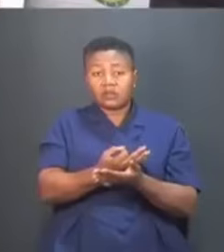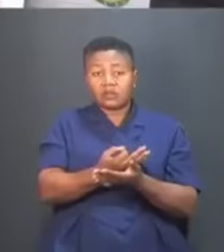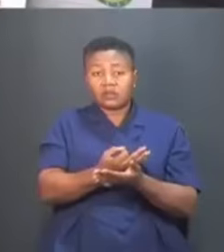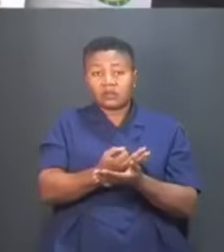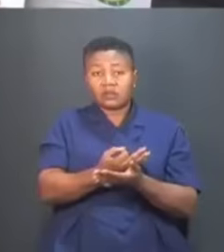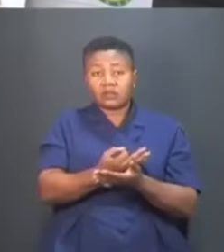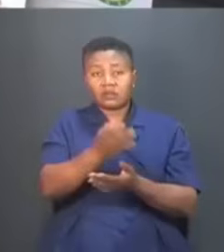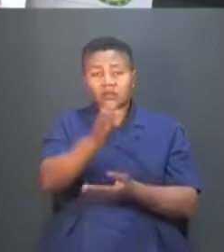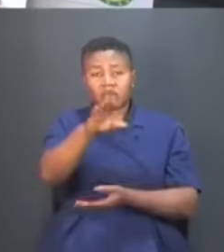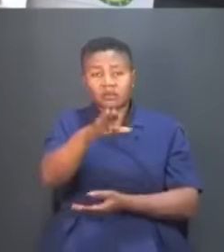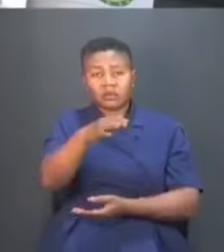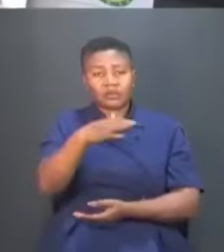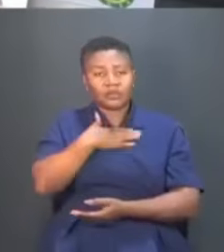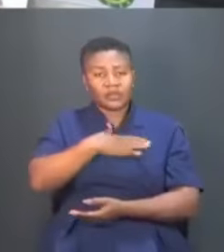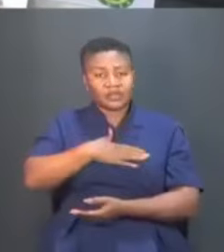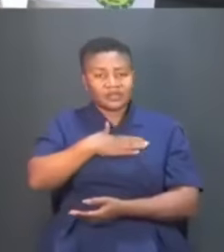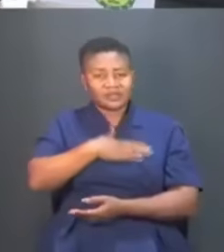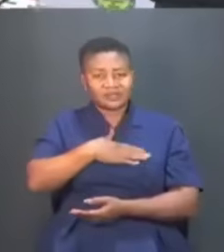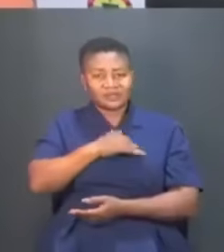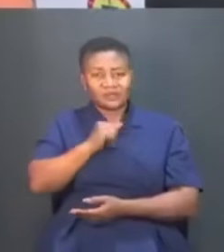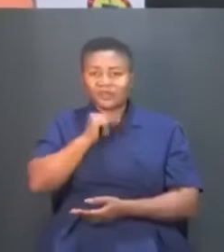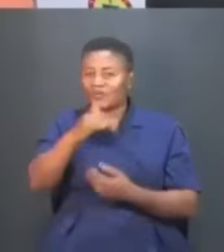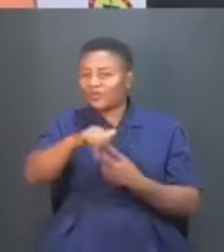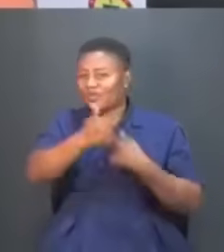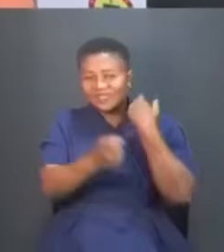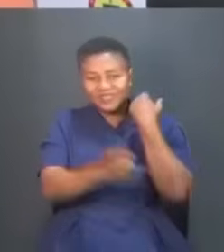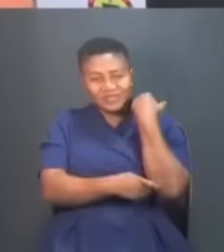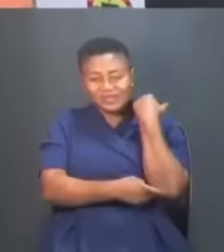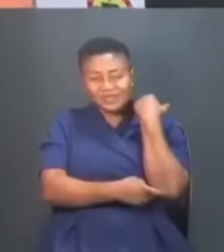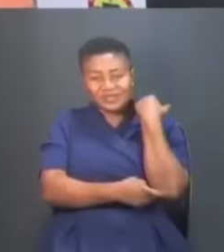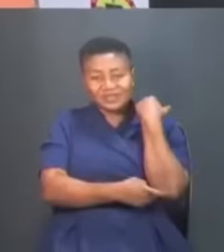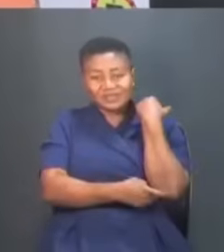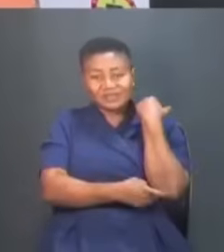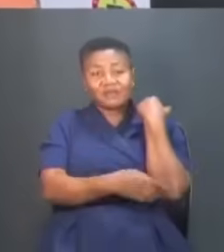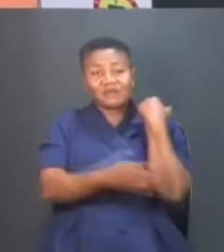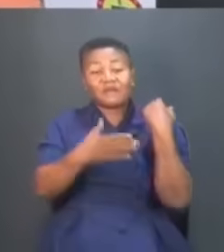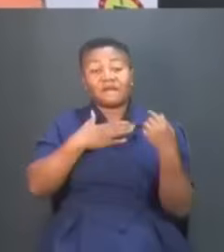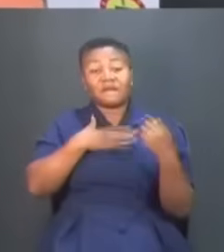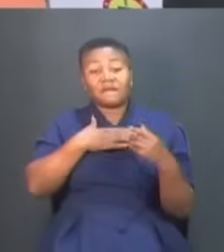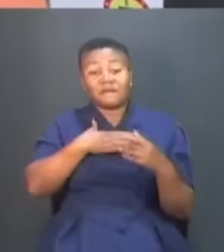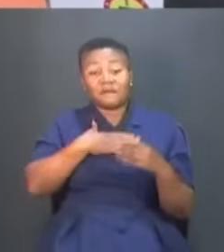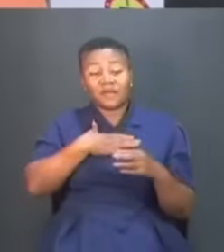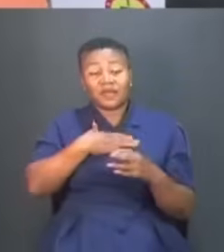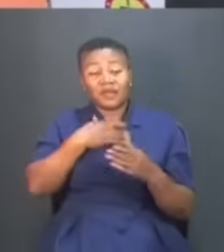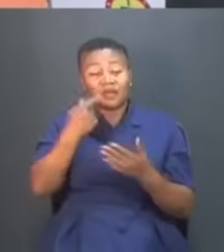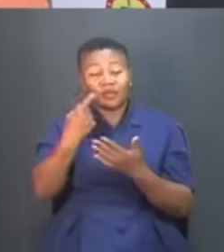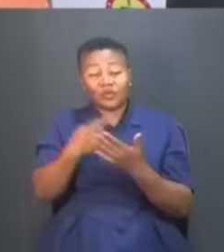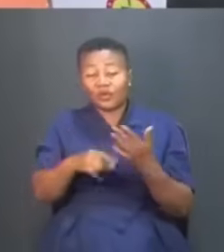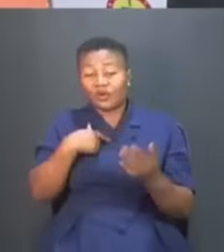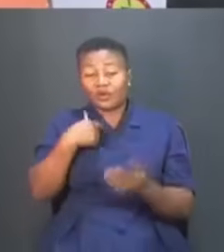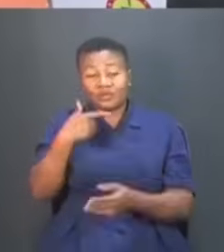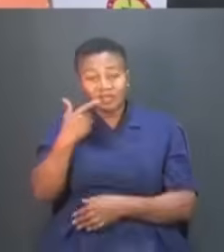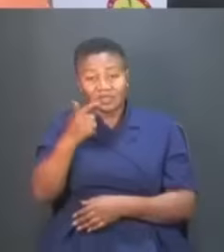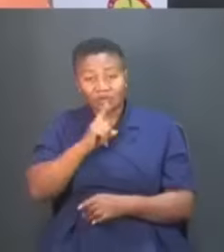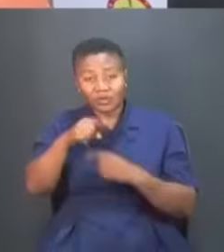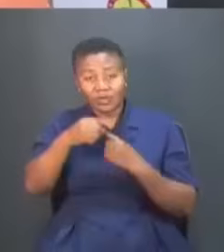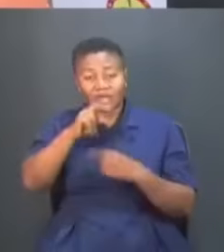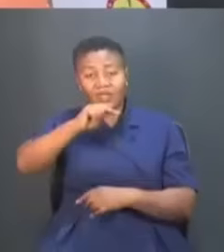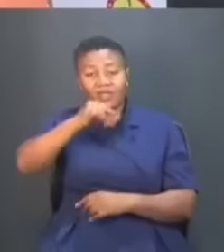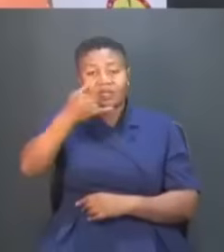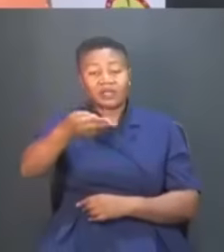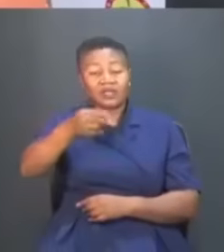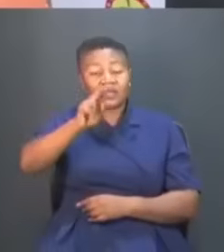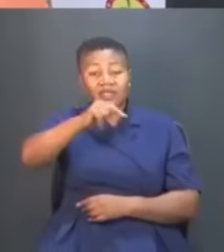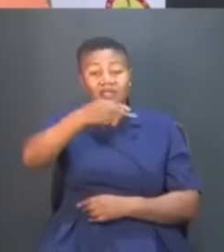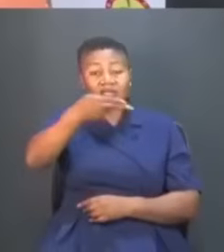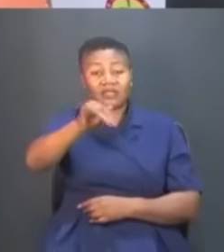Please don't lead me into temptation. My instruction is to do the National Health